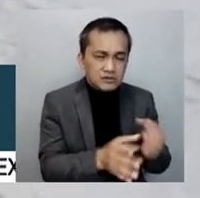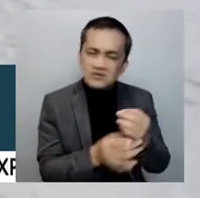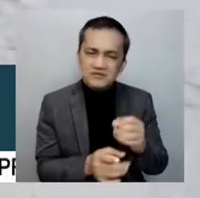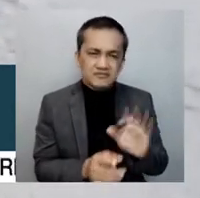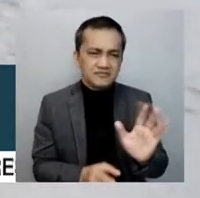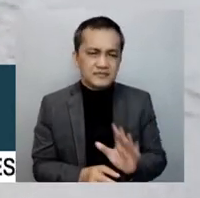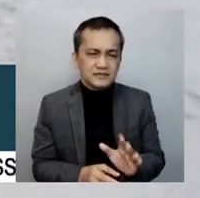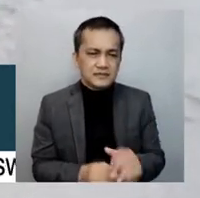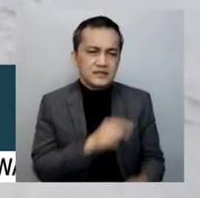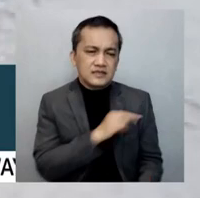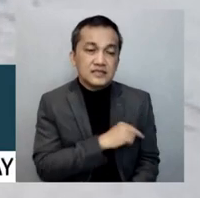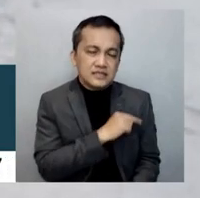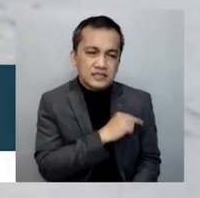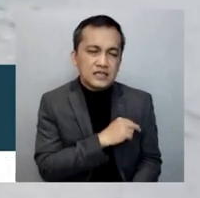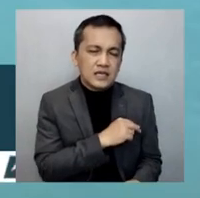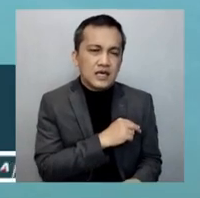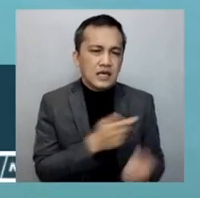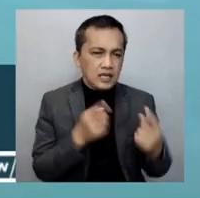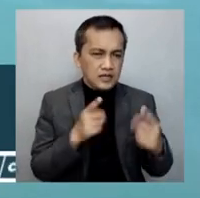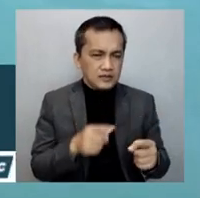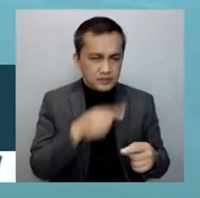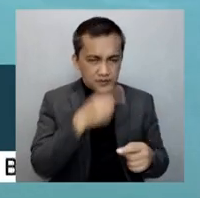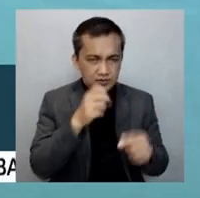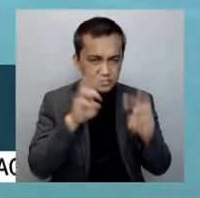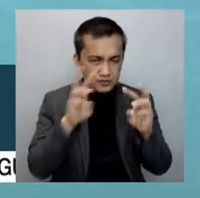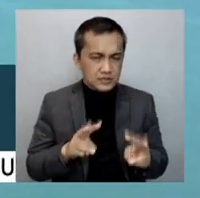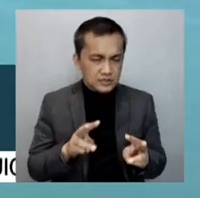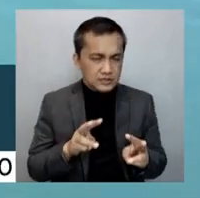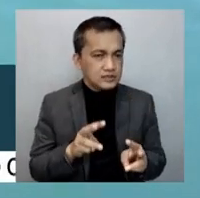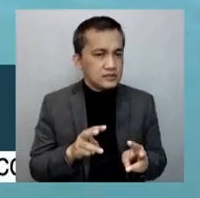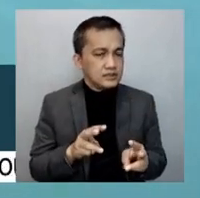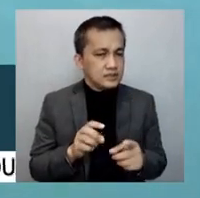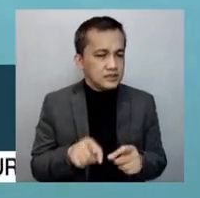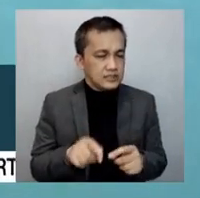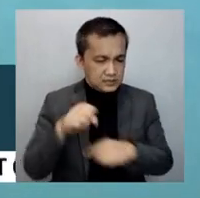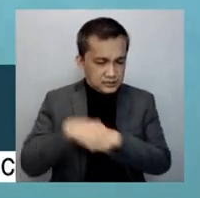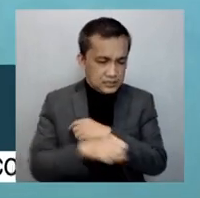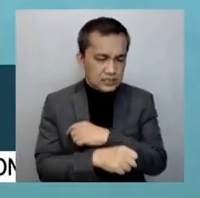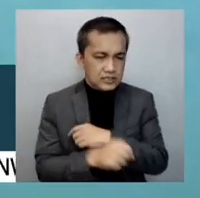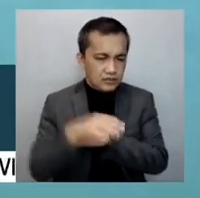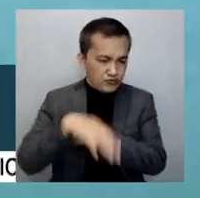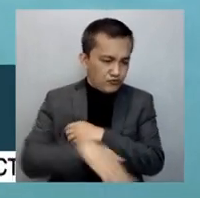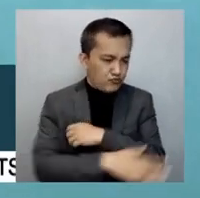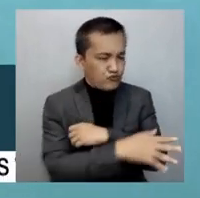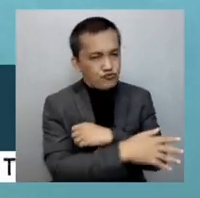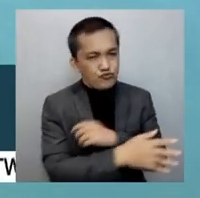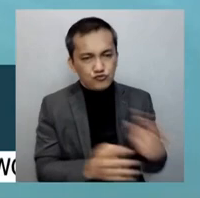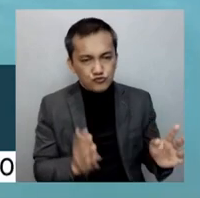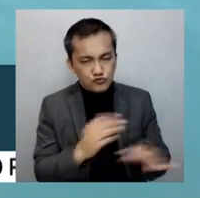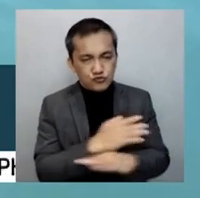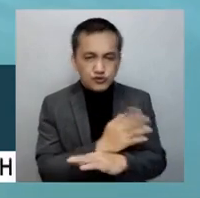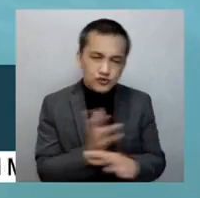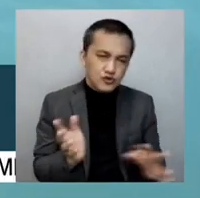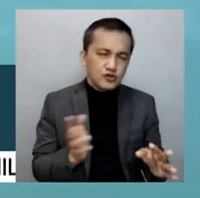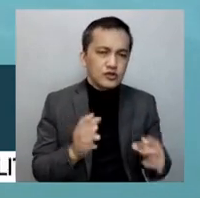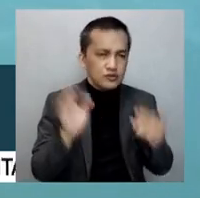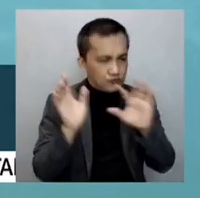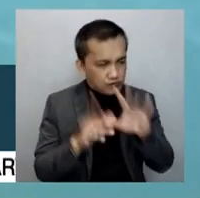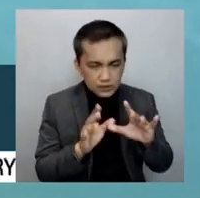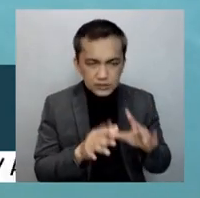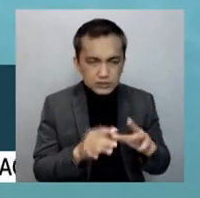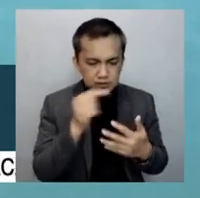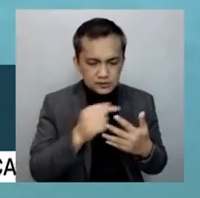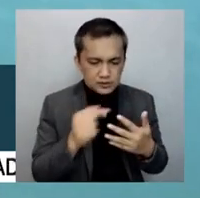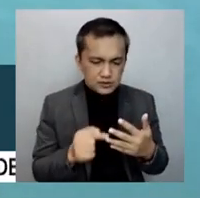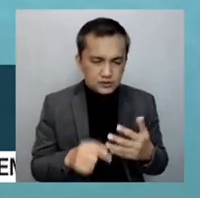natural occurrence due to weather condition, the sea waves, heat, rain, these are the